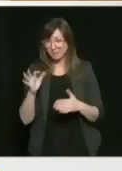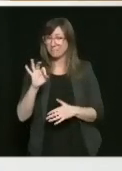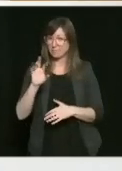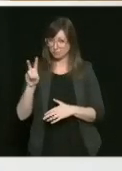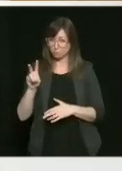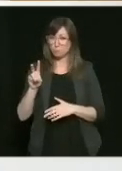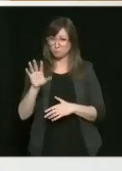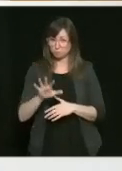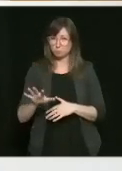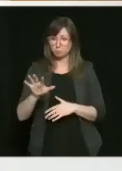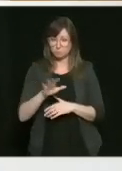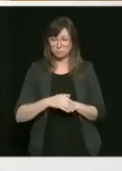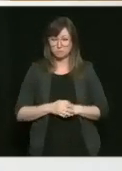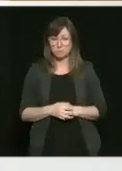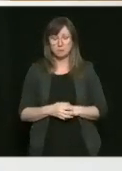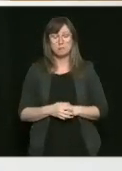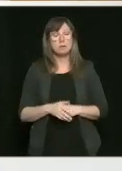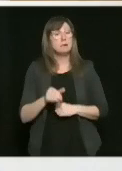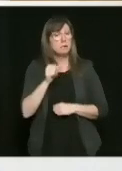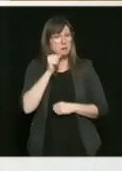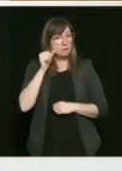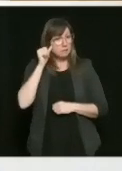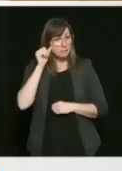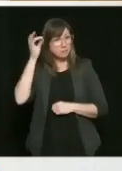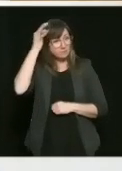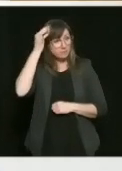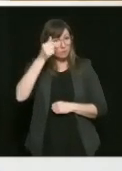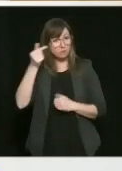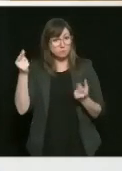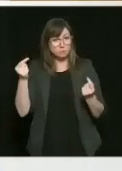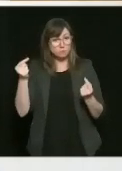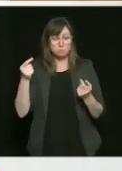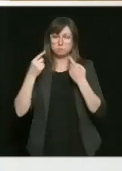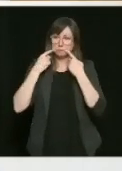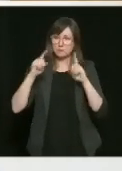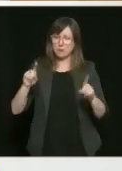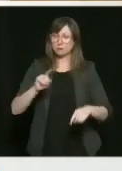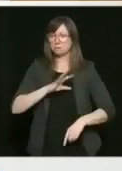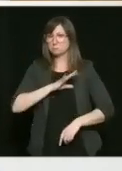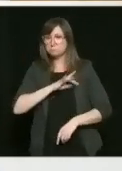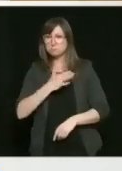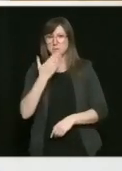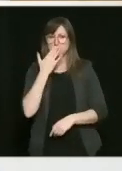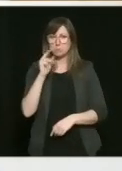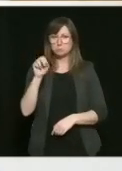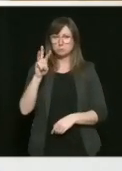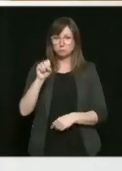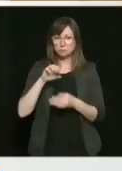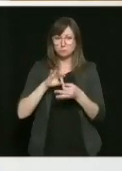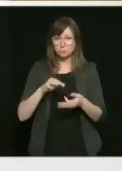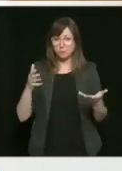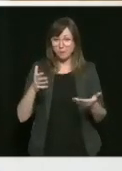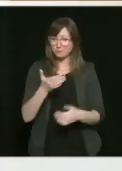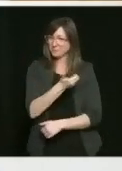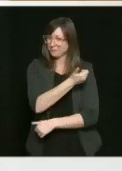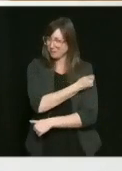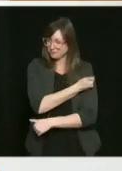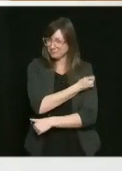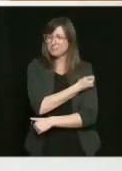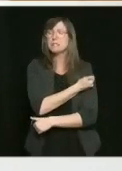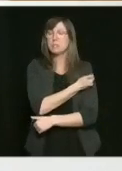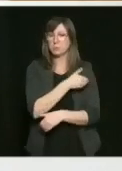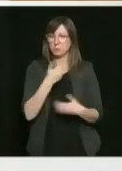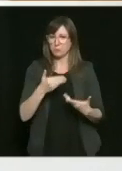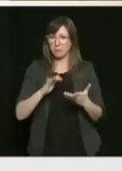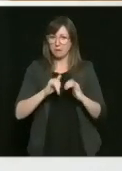day. Yesterday, the Government of Canada announced some good news about vaccines amid our ongoing